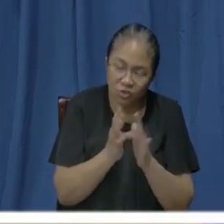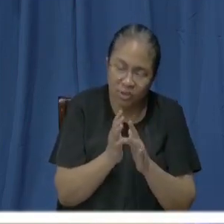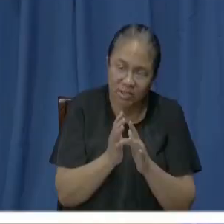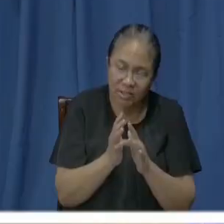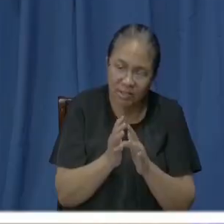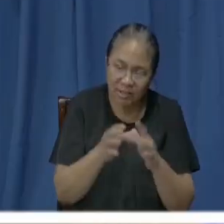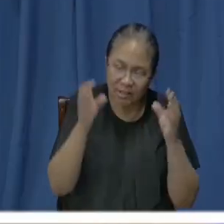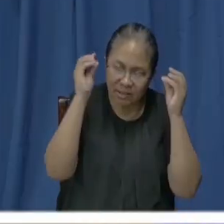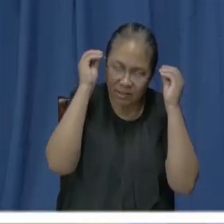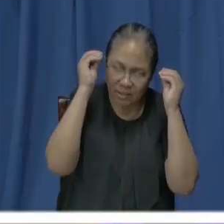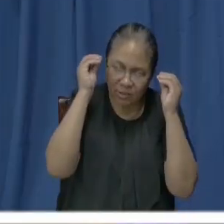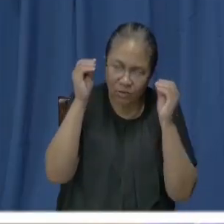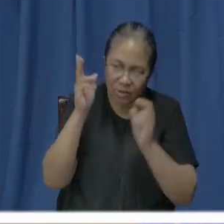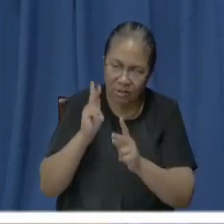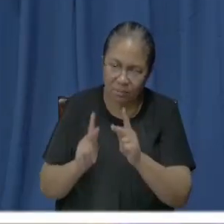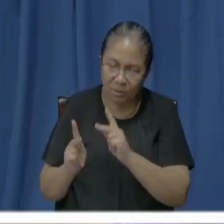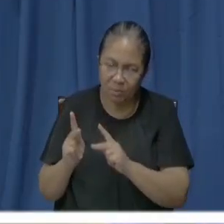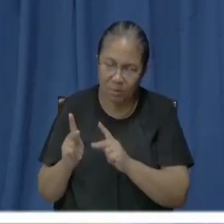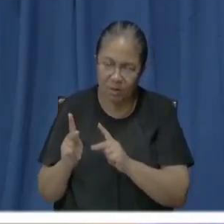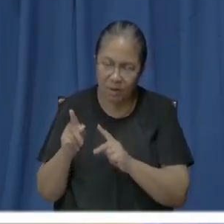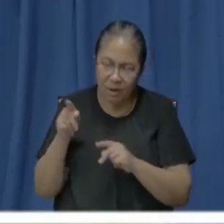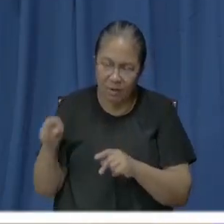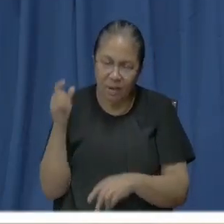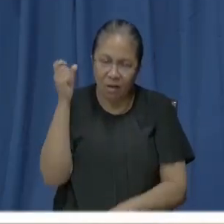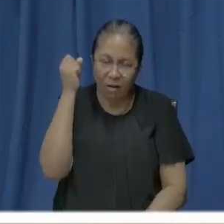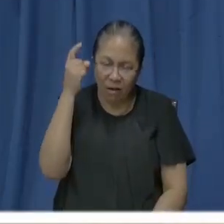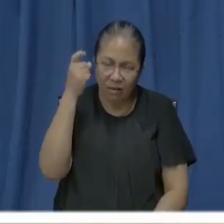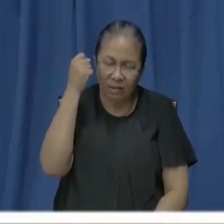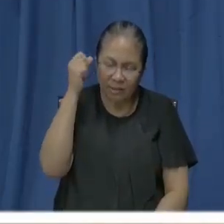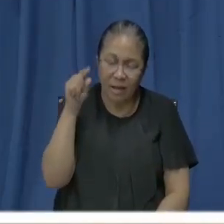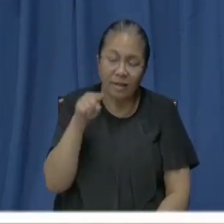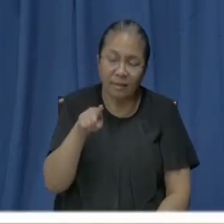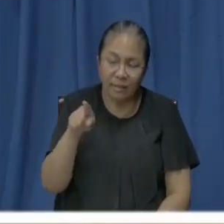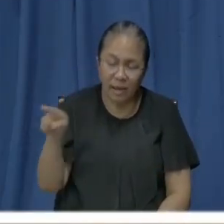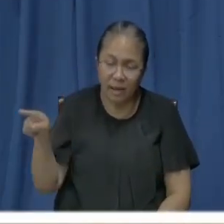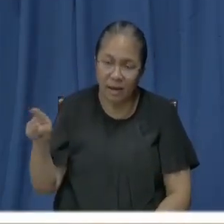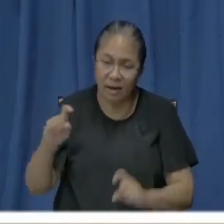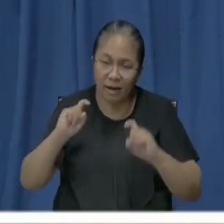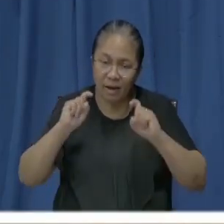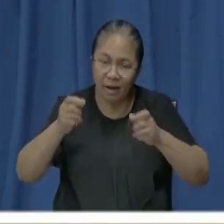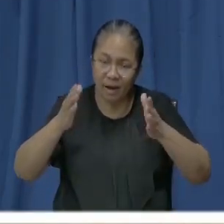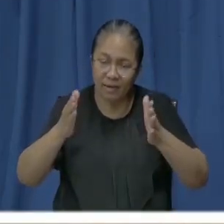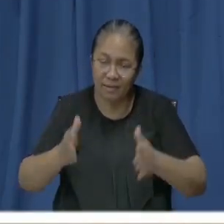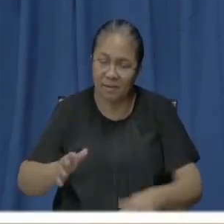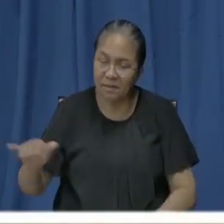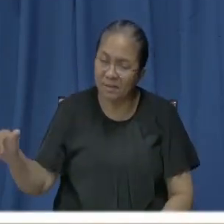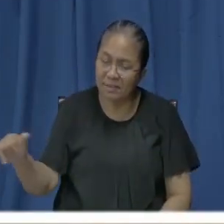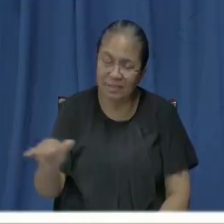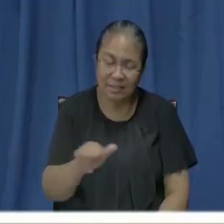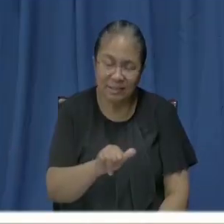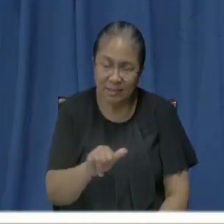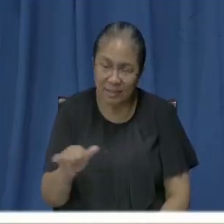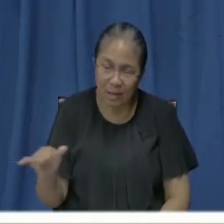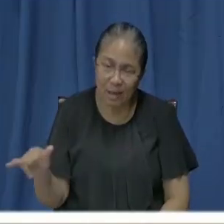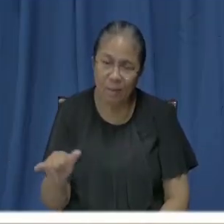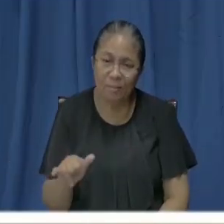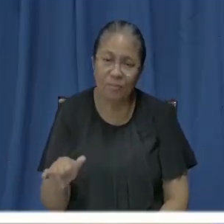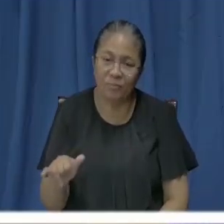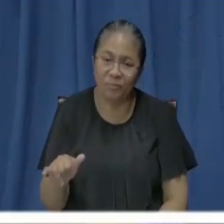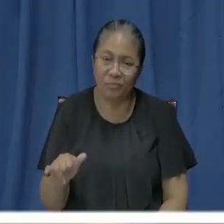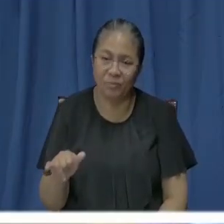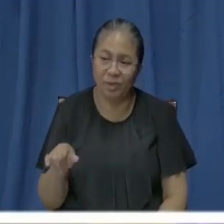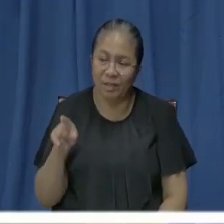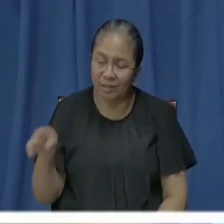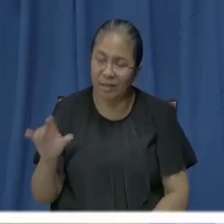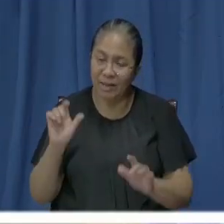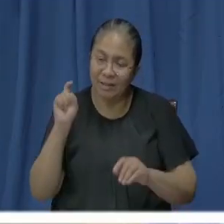back to the accusers that they too are in peril and that they too are in need of